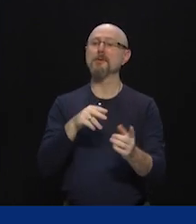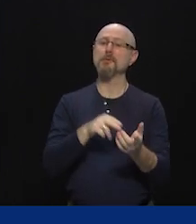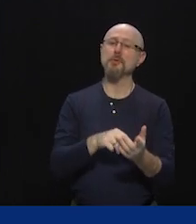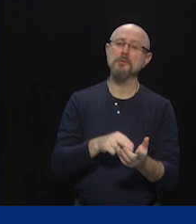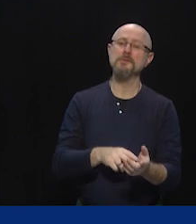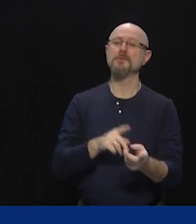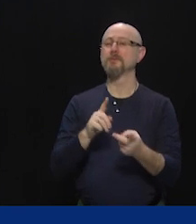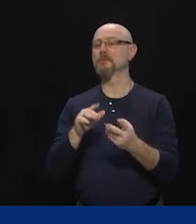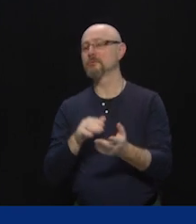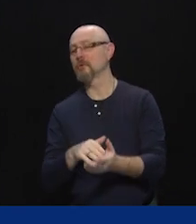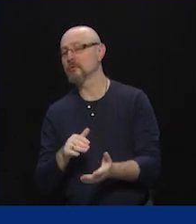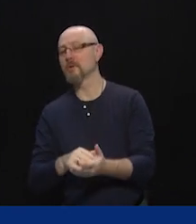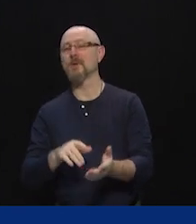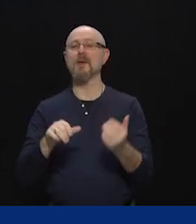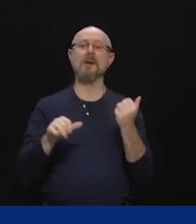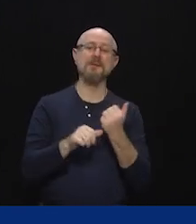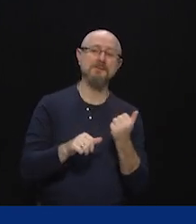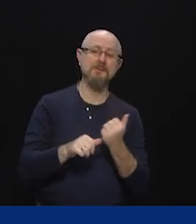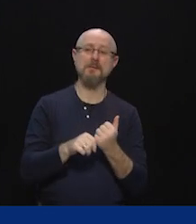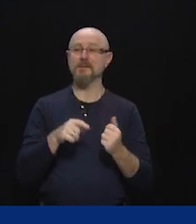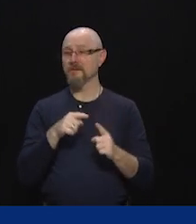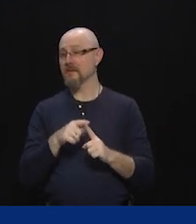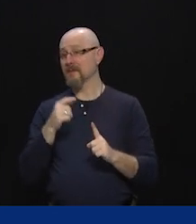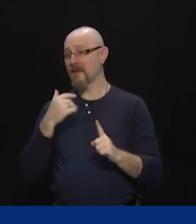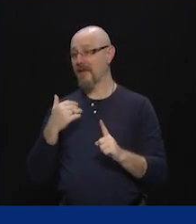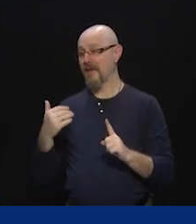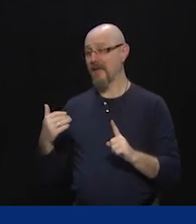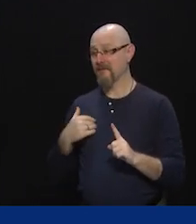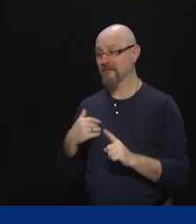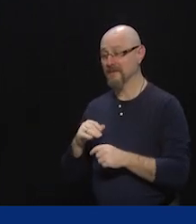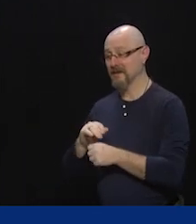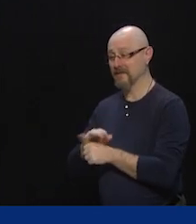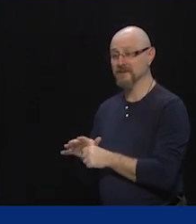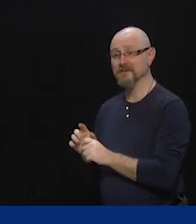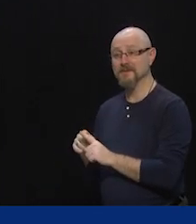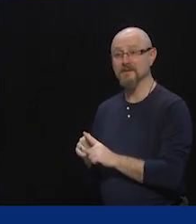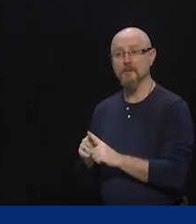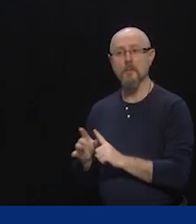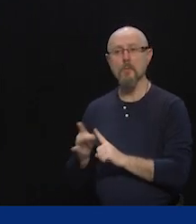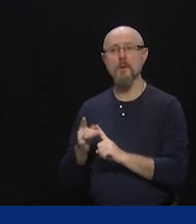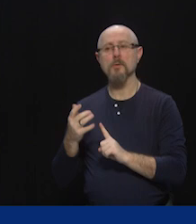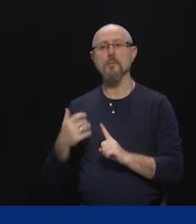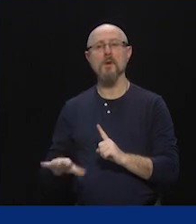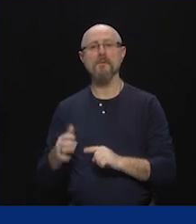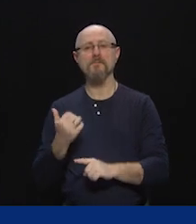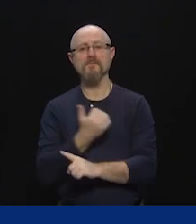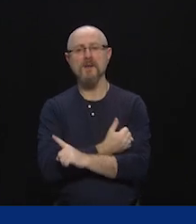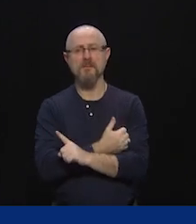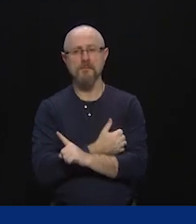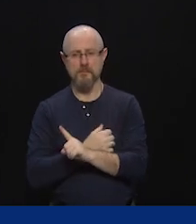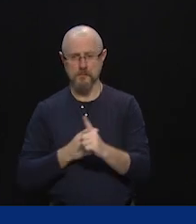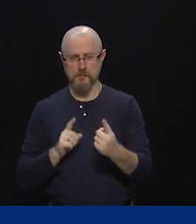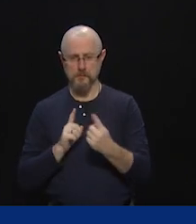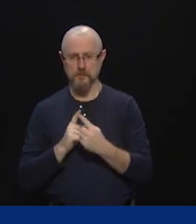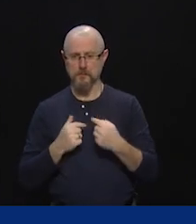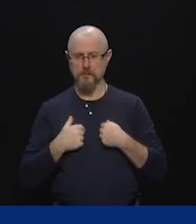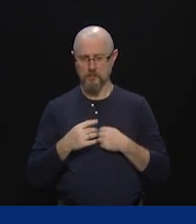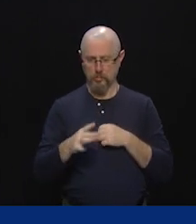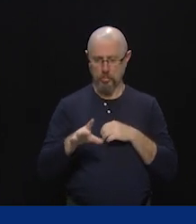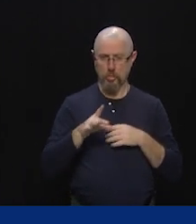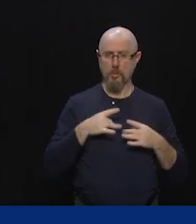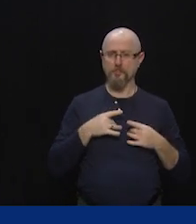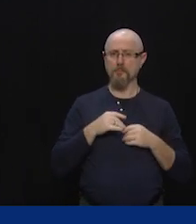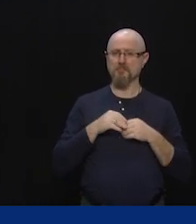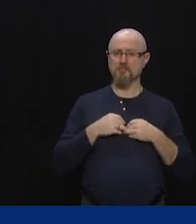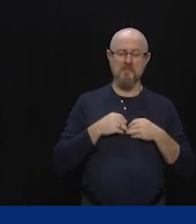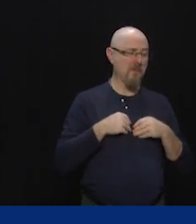orderly, who also has COVID because they wouldn't get vaccinated, we've just now set the healthcare system on